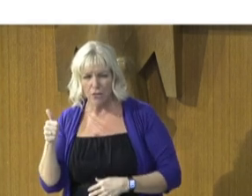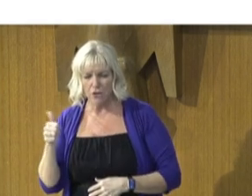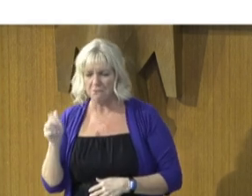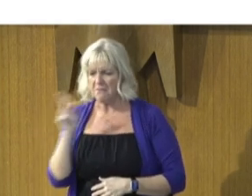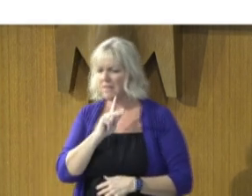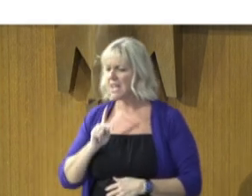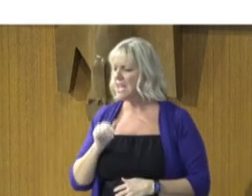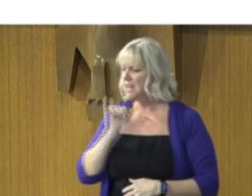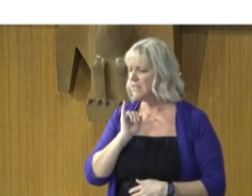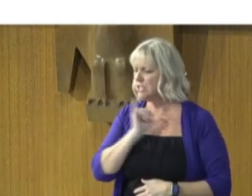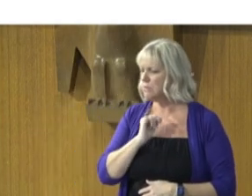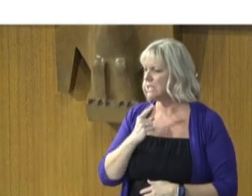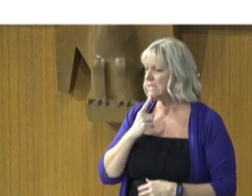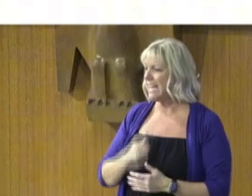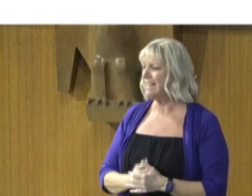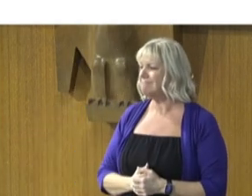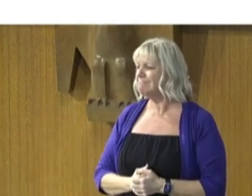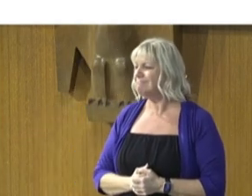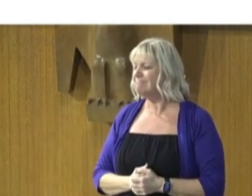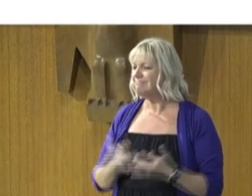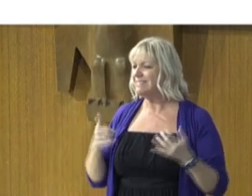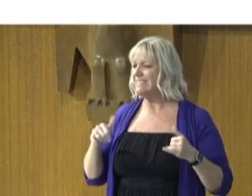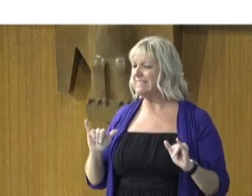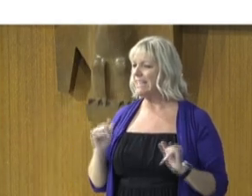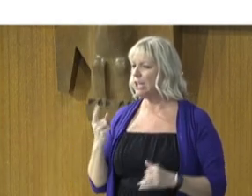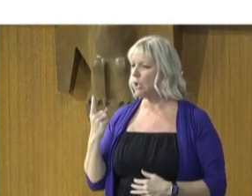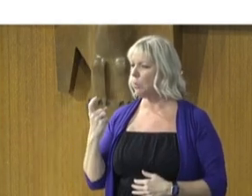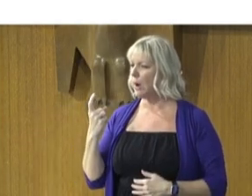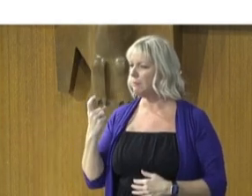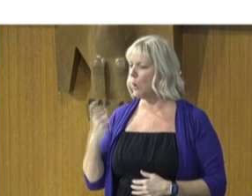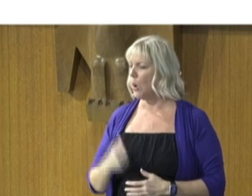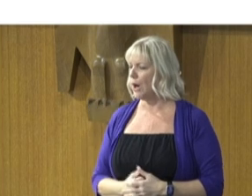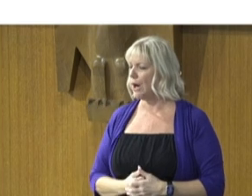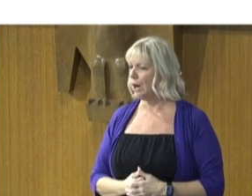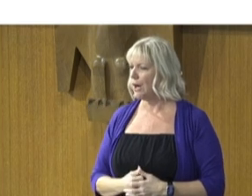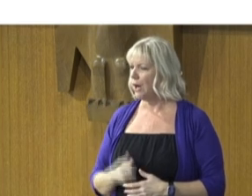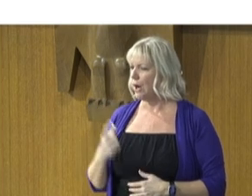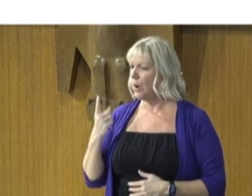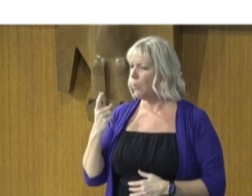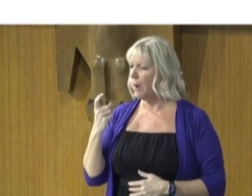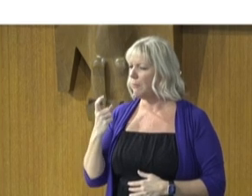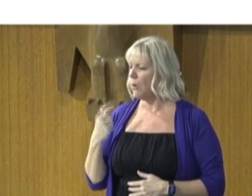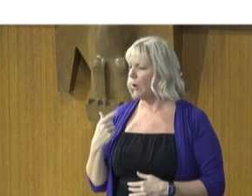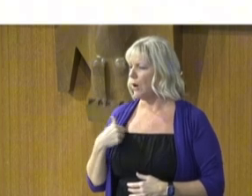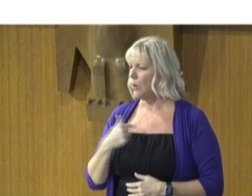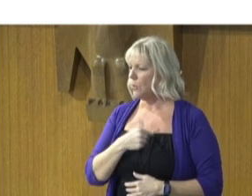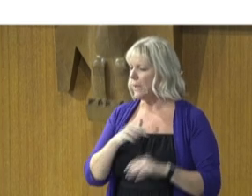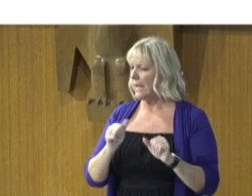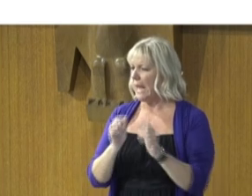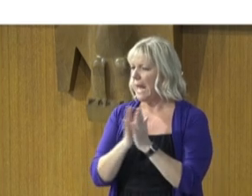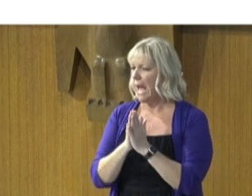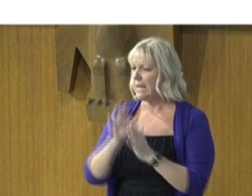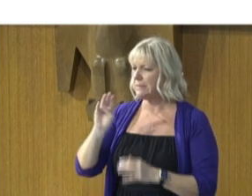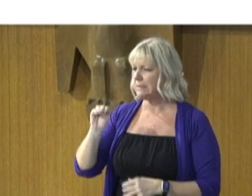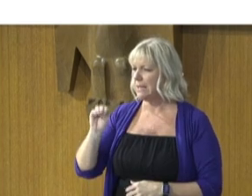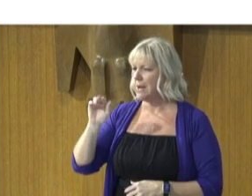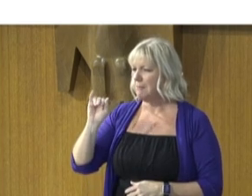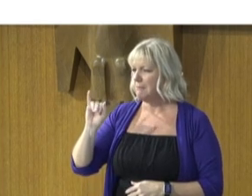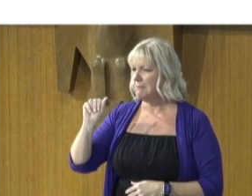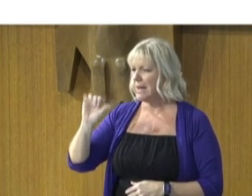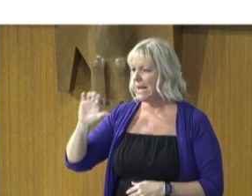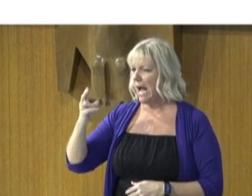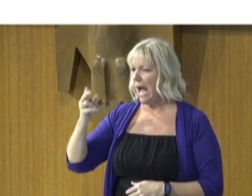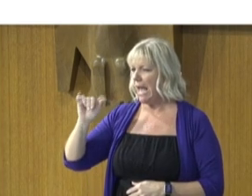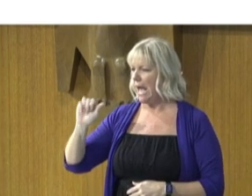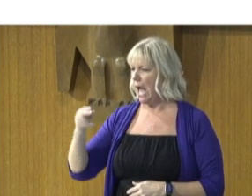said to Jehoshaphat, "There is still one other by whom we may inquire of the Lord, Micaiah, son of Imlah, but I